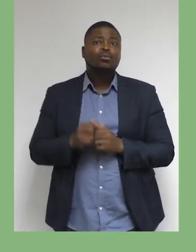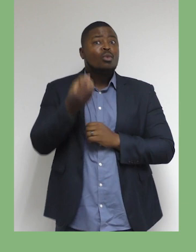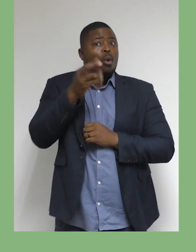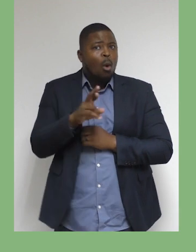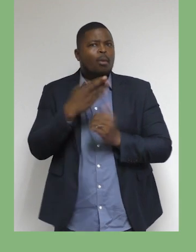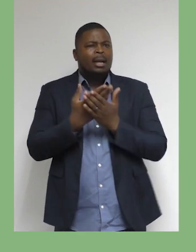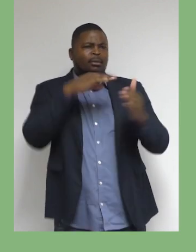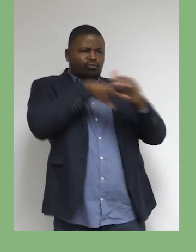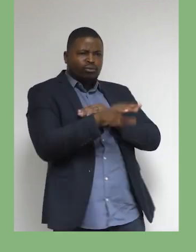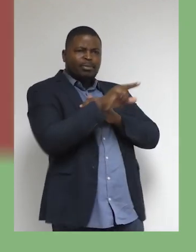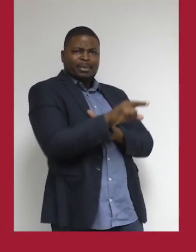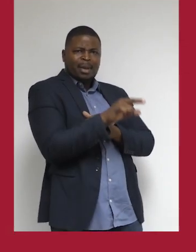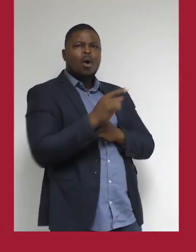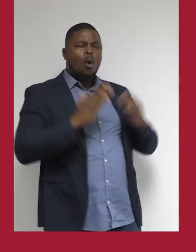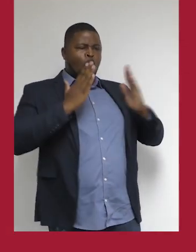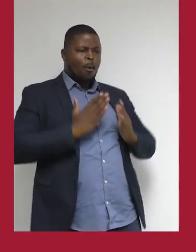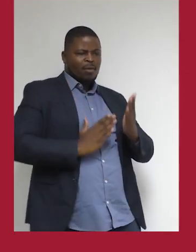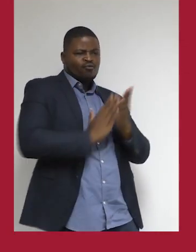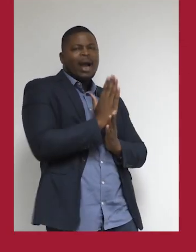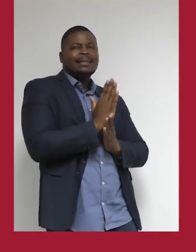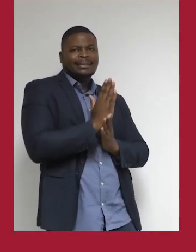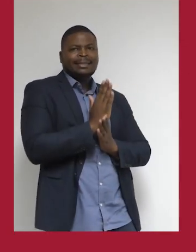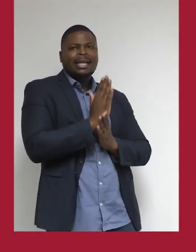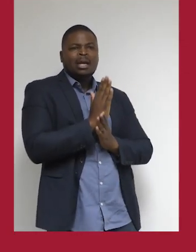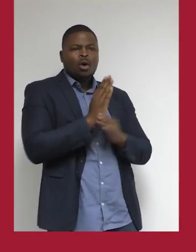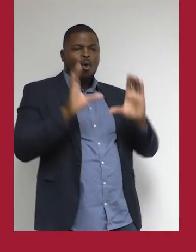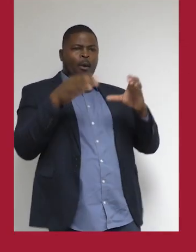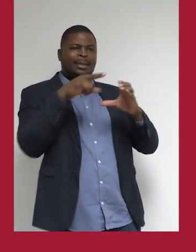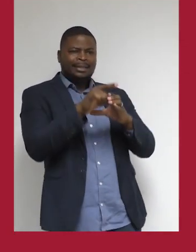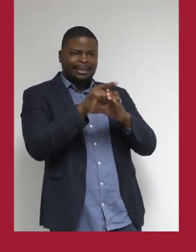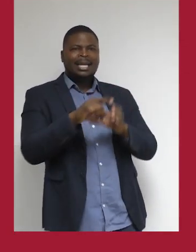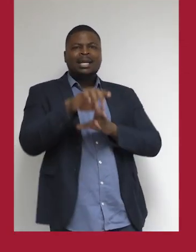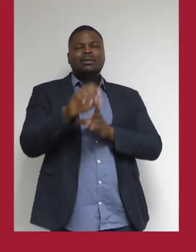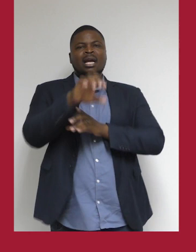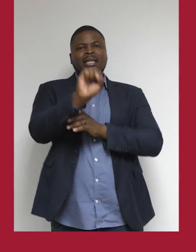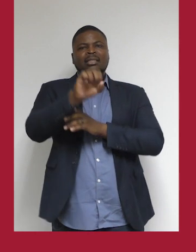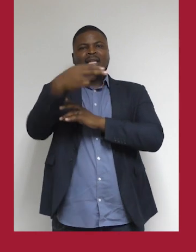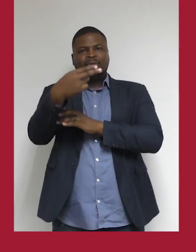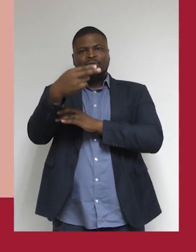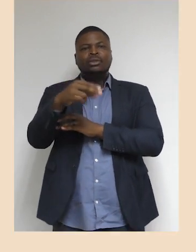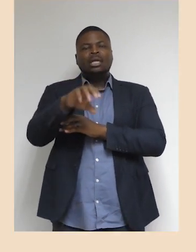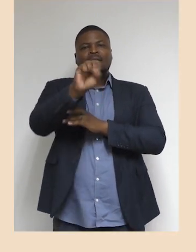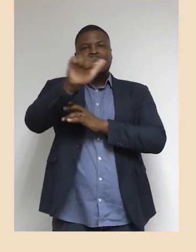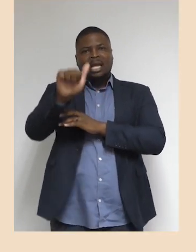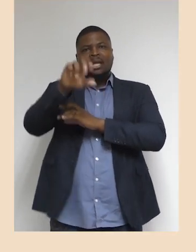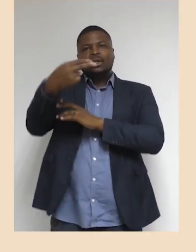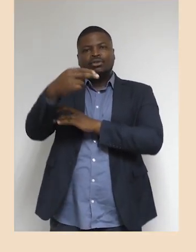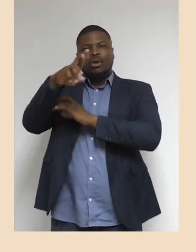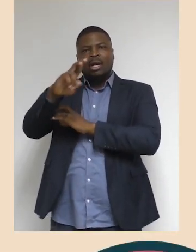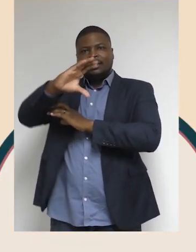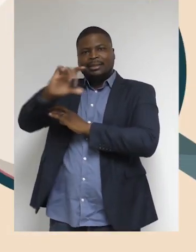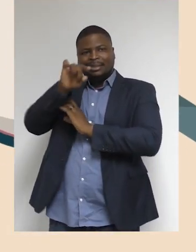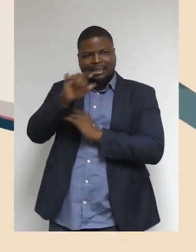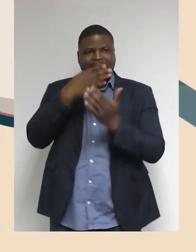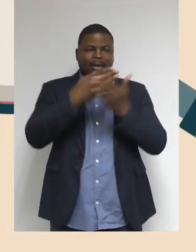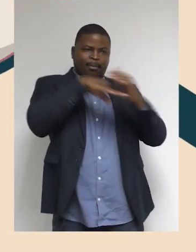can also approach the South African Human Rights Commission, SAHRC, which is an independent state institution set up by the